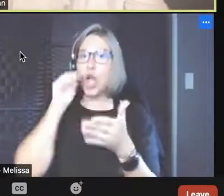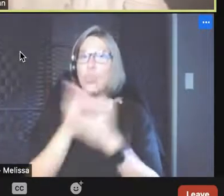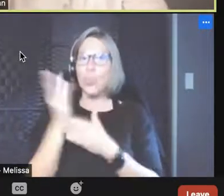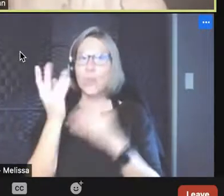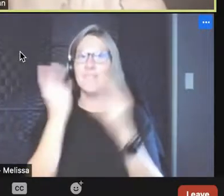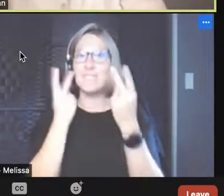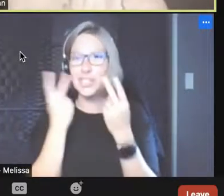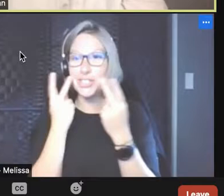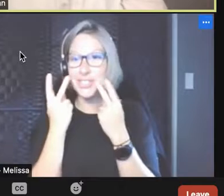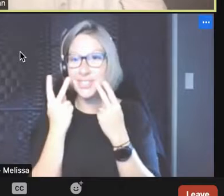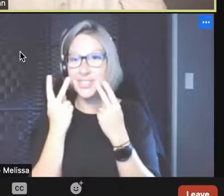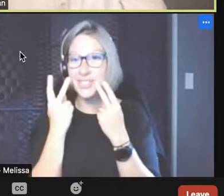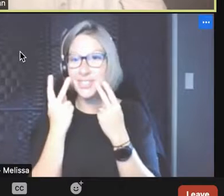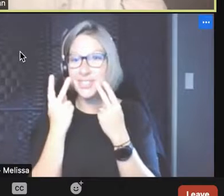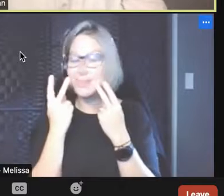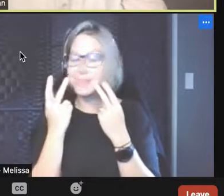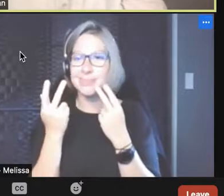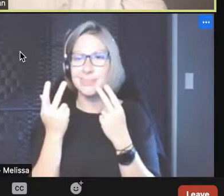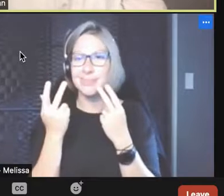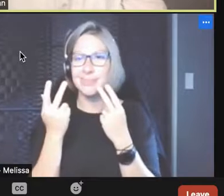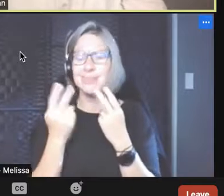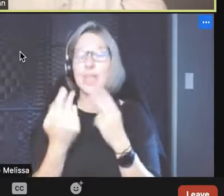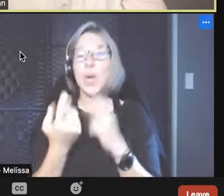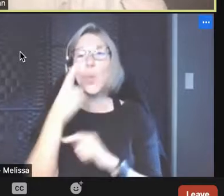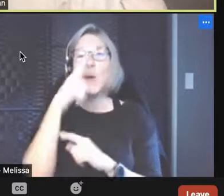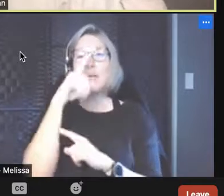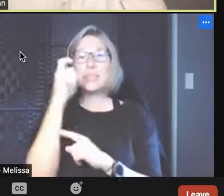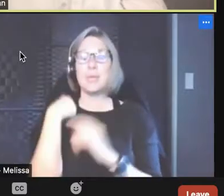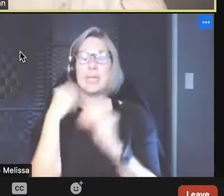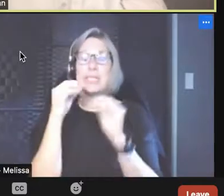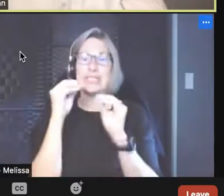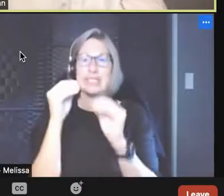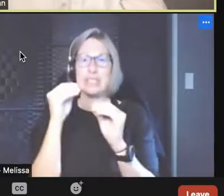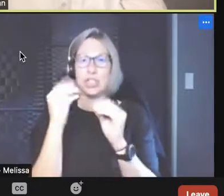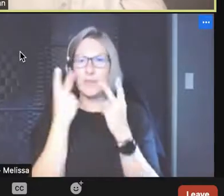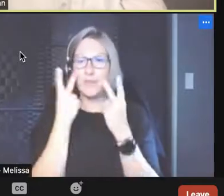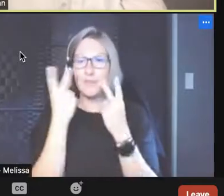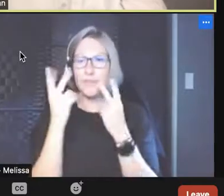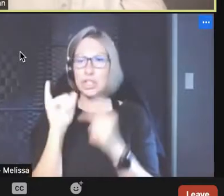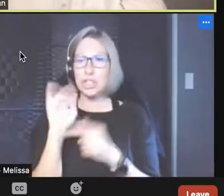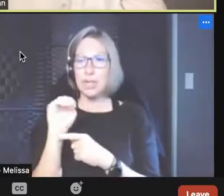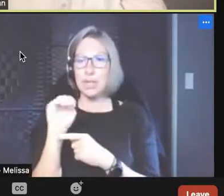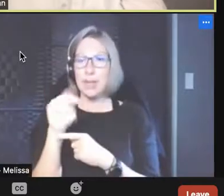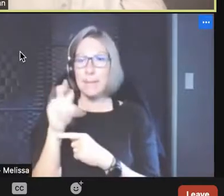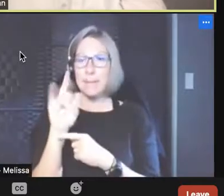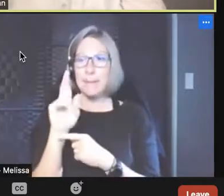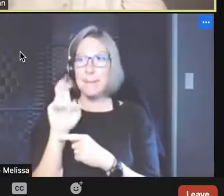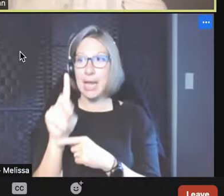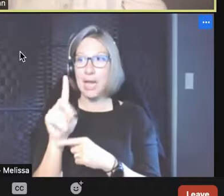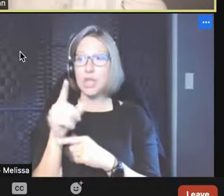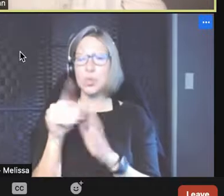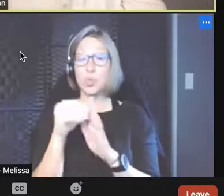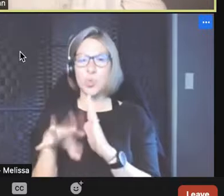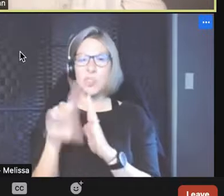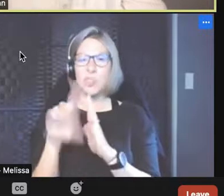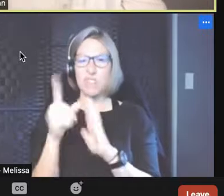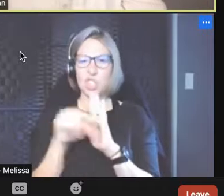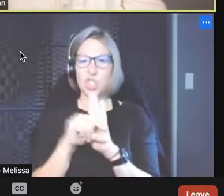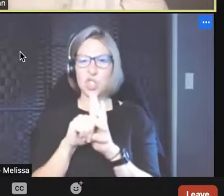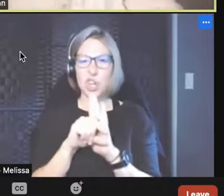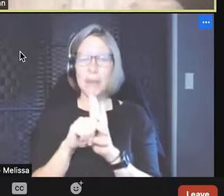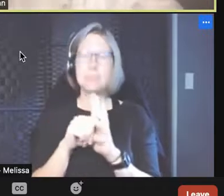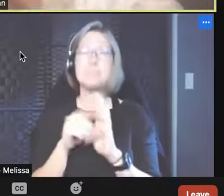had to, one summer, when I was a teacher of the visually impaired, I had a student who was in first grade. I had her from the time she was a